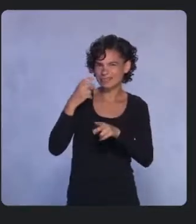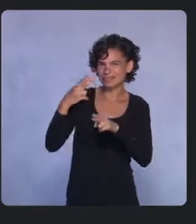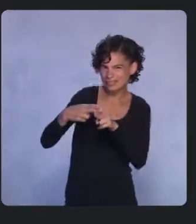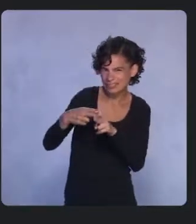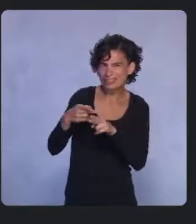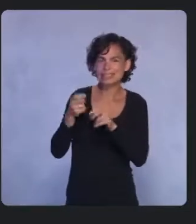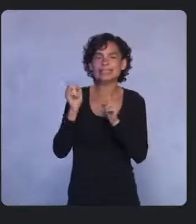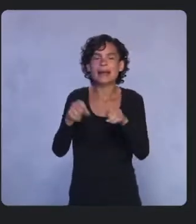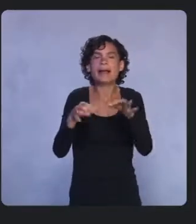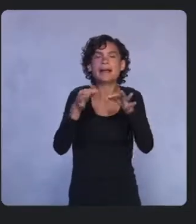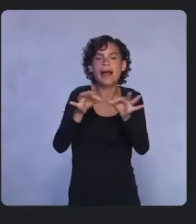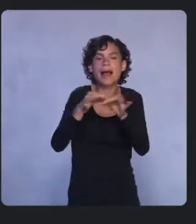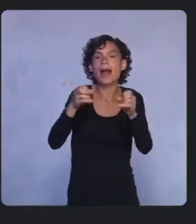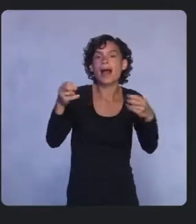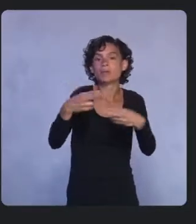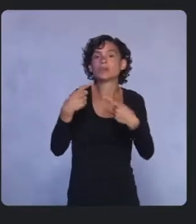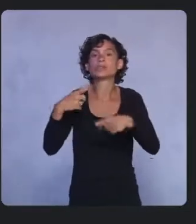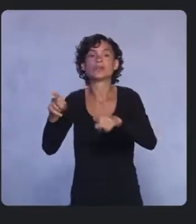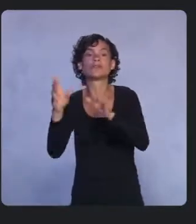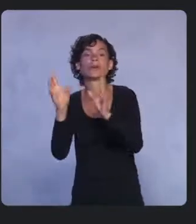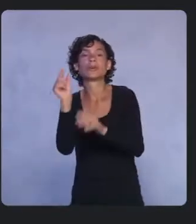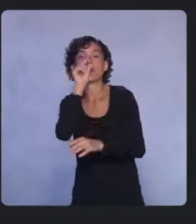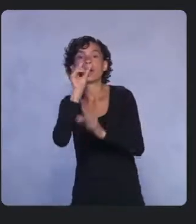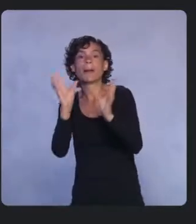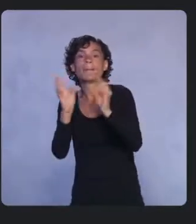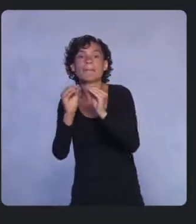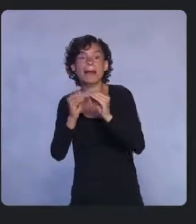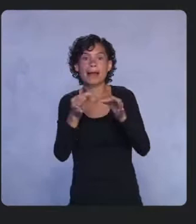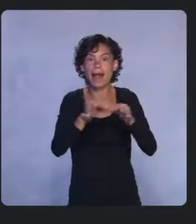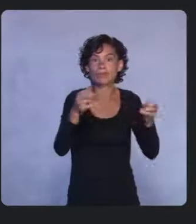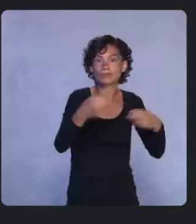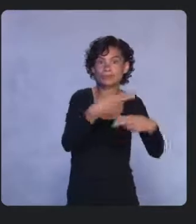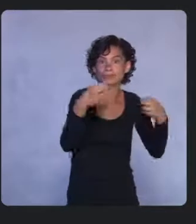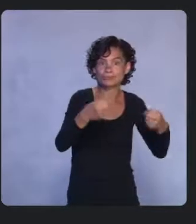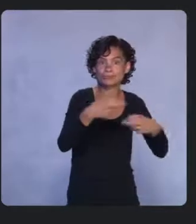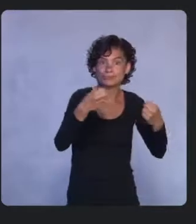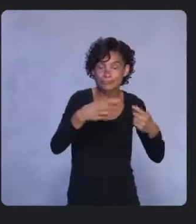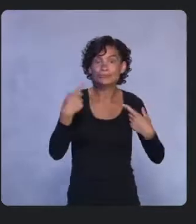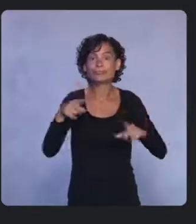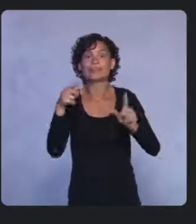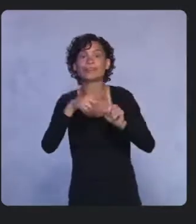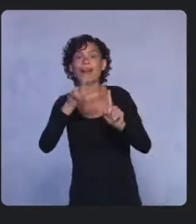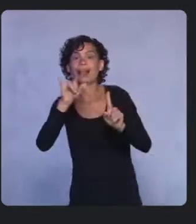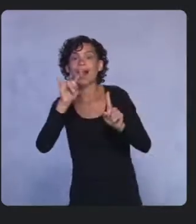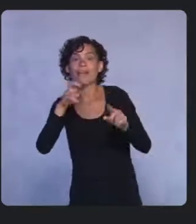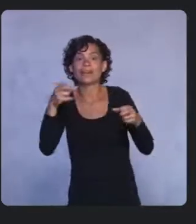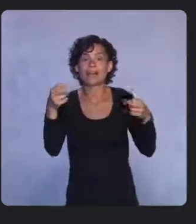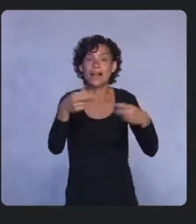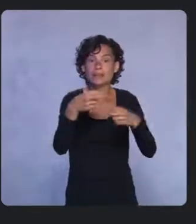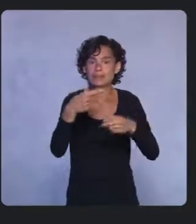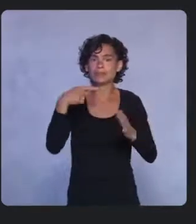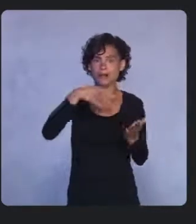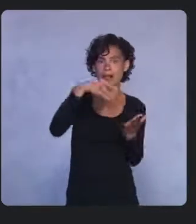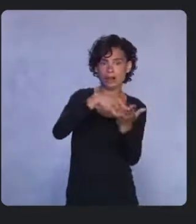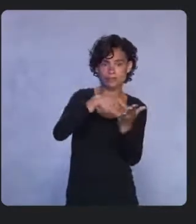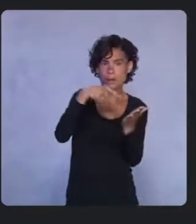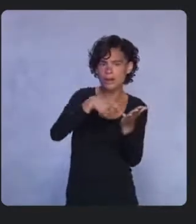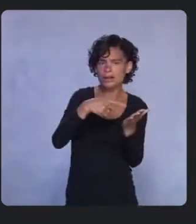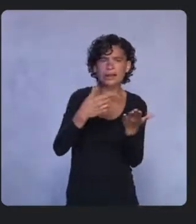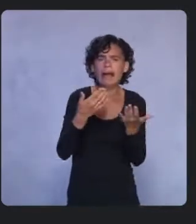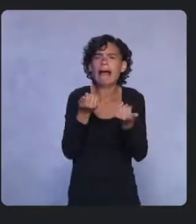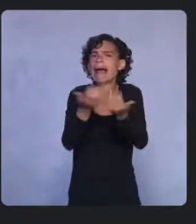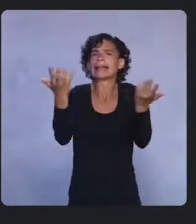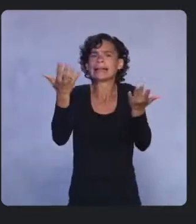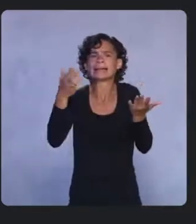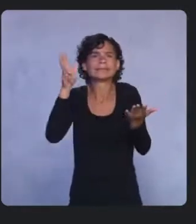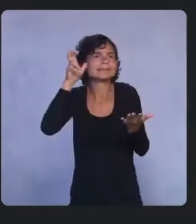Google Meet, and why live caption on Android can automatically caption anything running on your